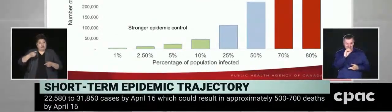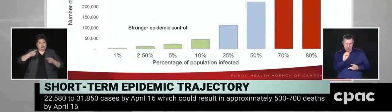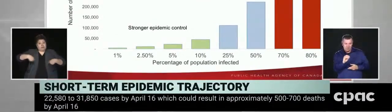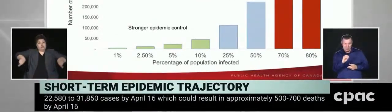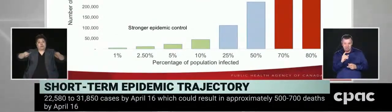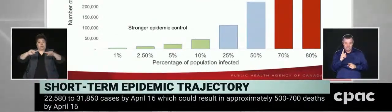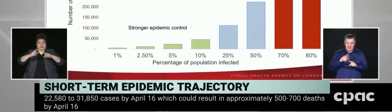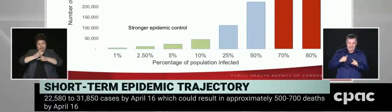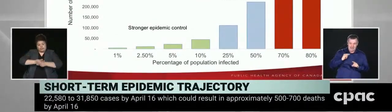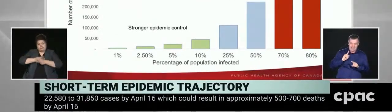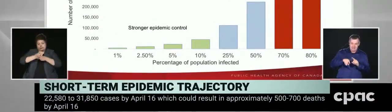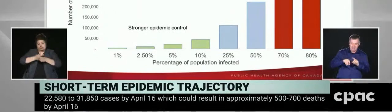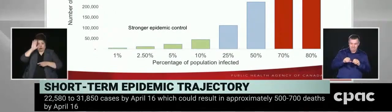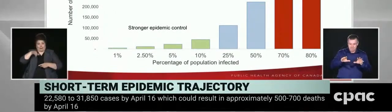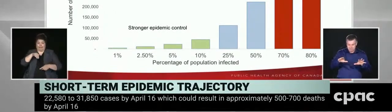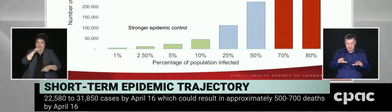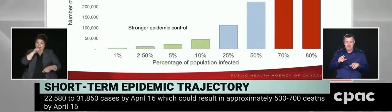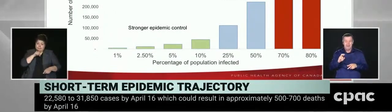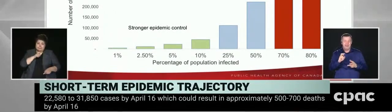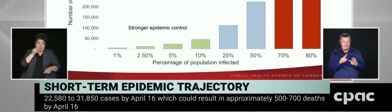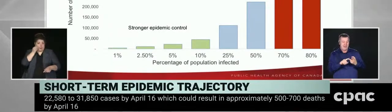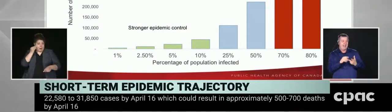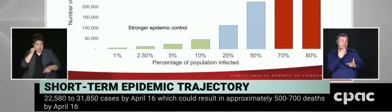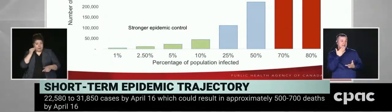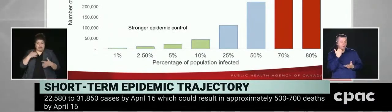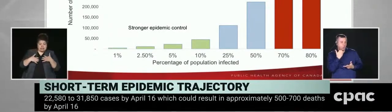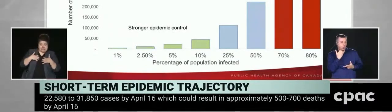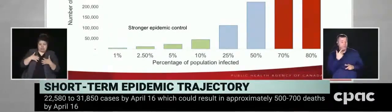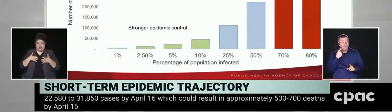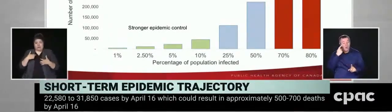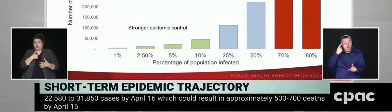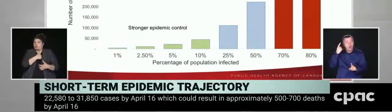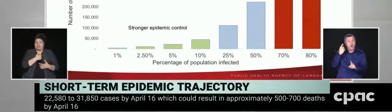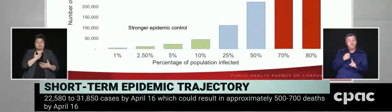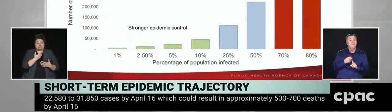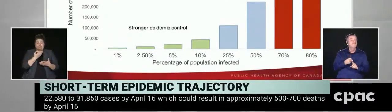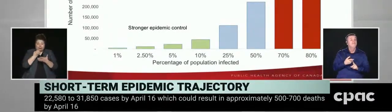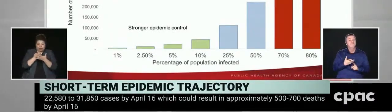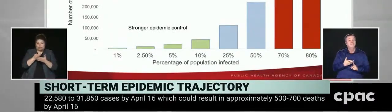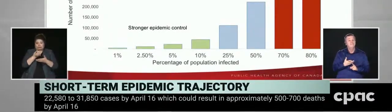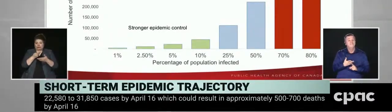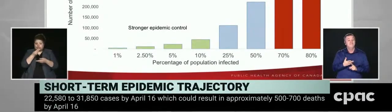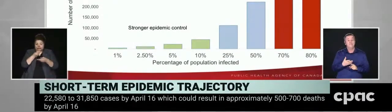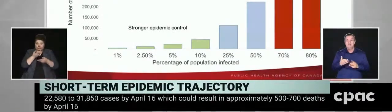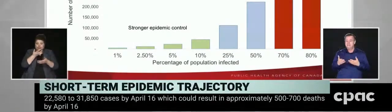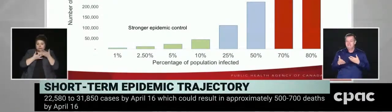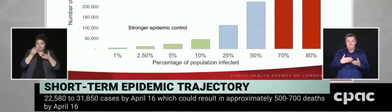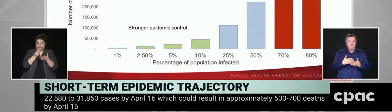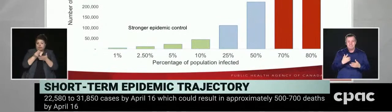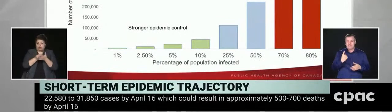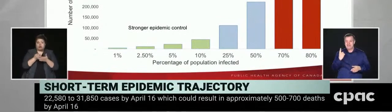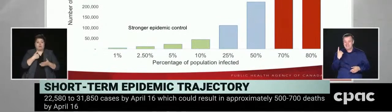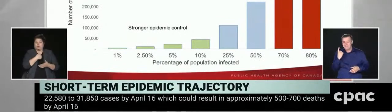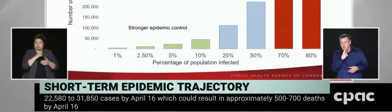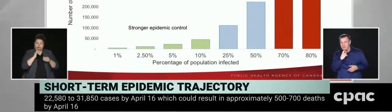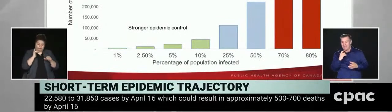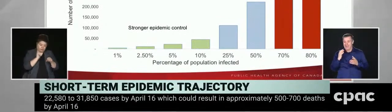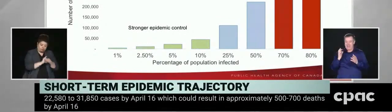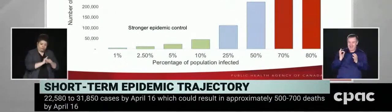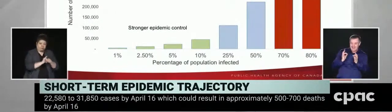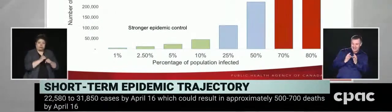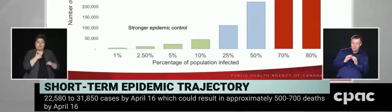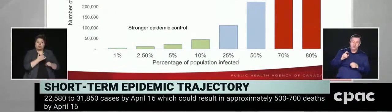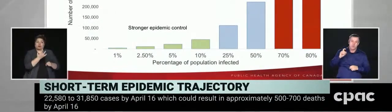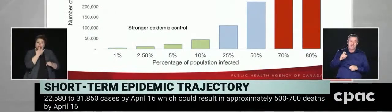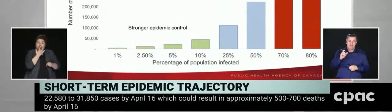the costs, is critical, as we must minimize the population infected, that's on the x-axis, in order